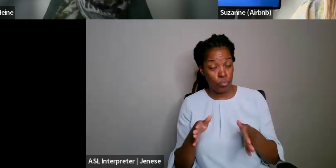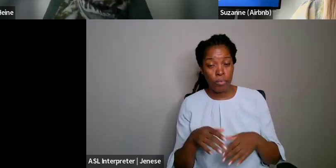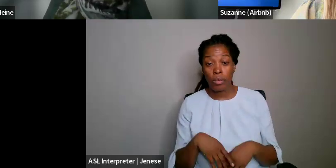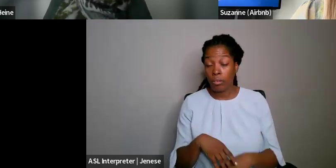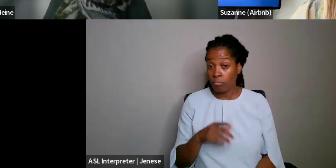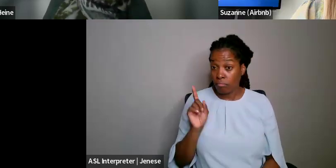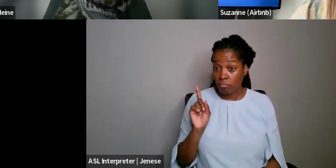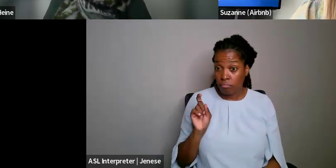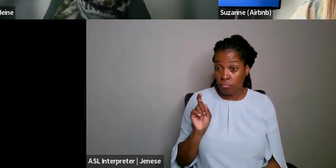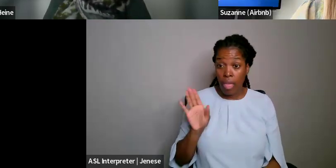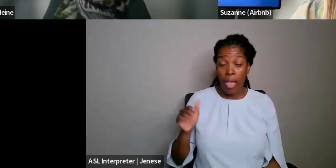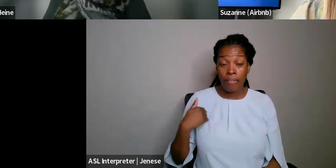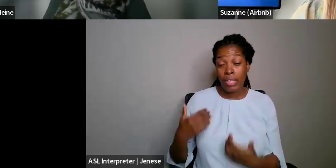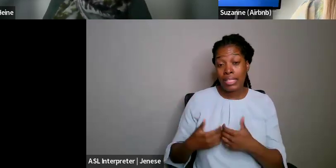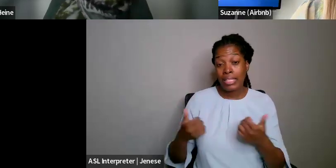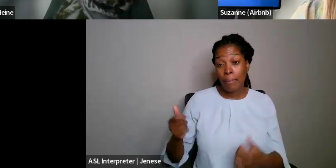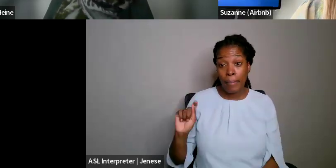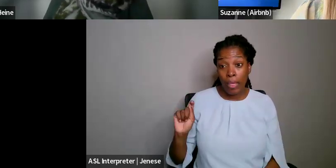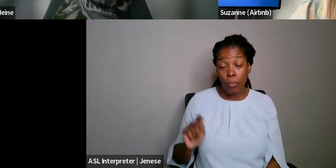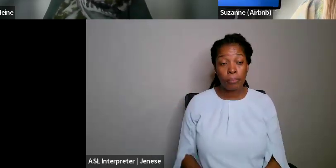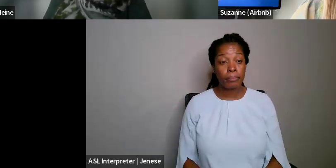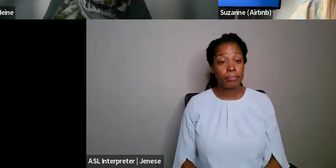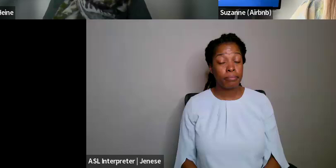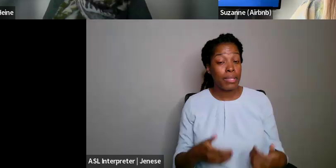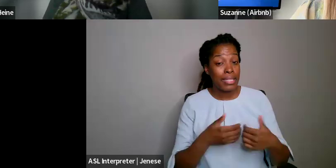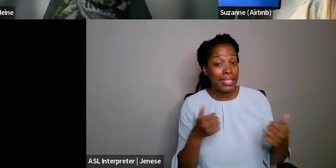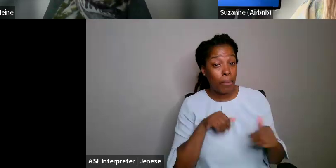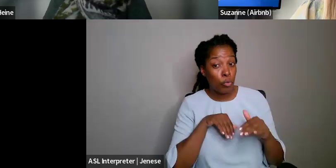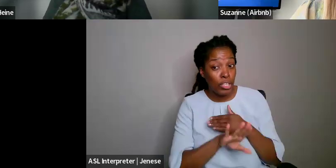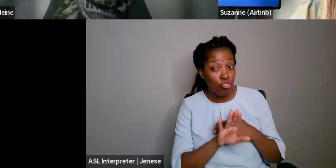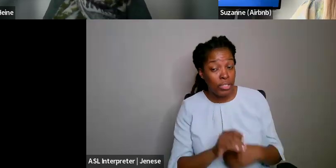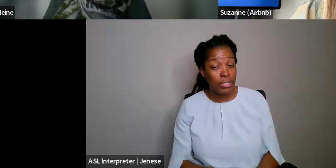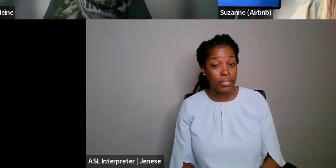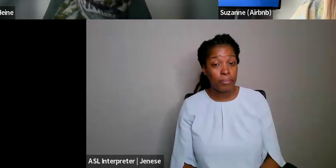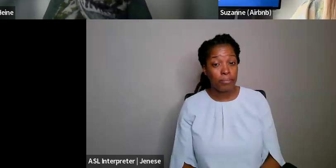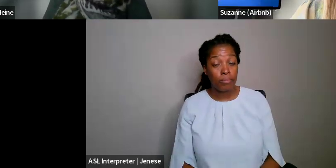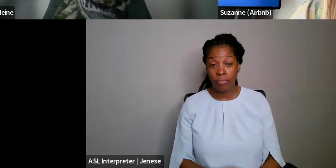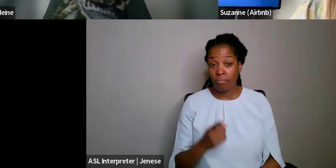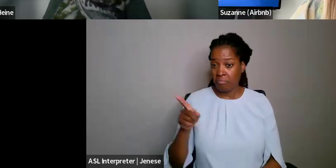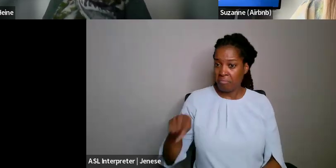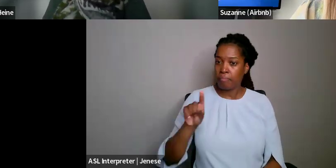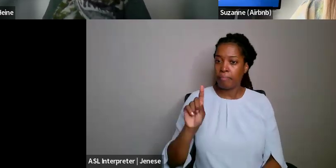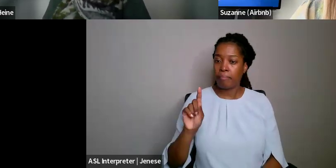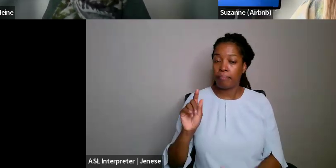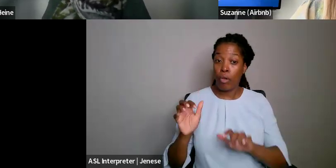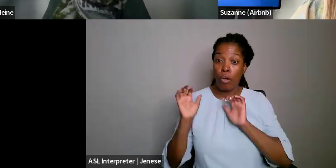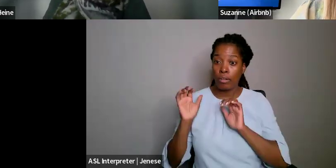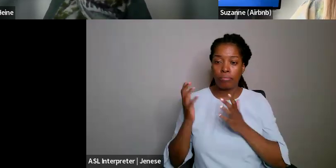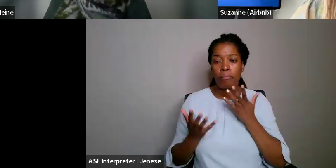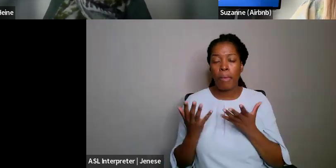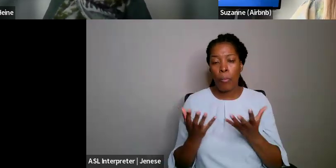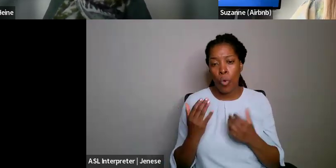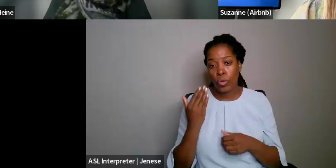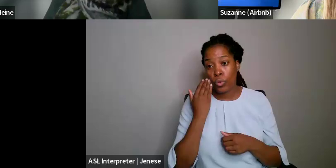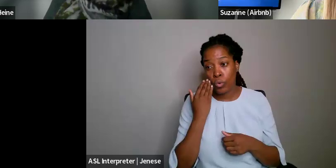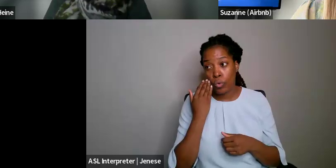own separate bathroom, their separate entrance? They want to know if they can come and go, um, like to